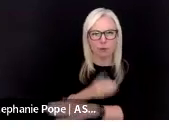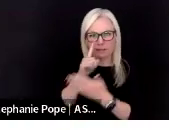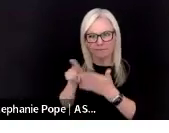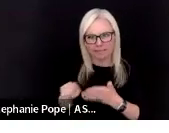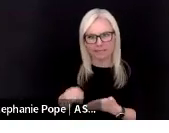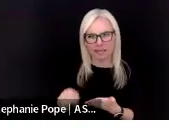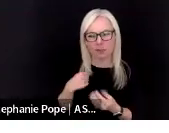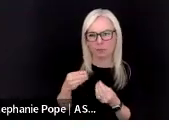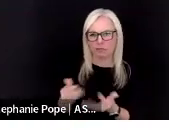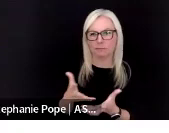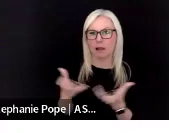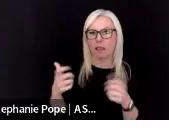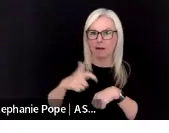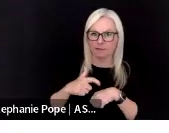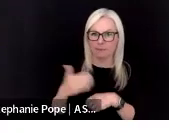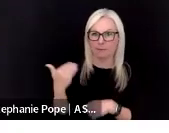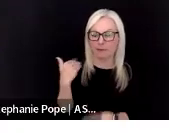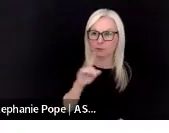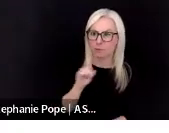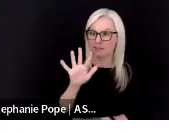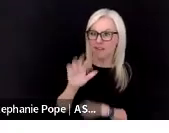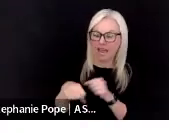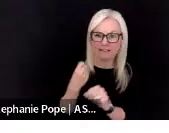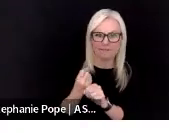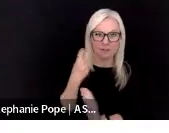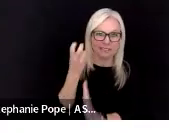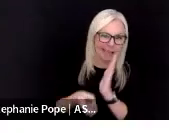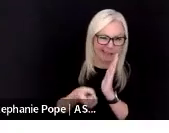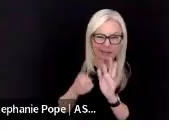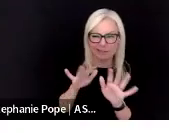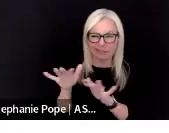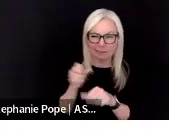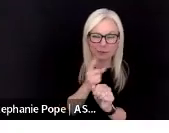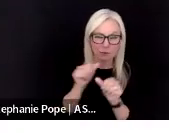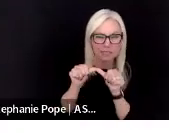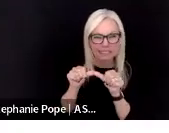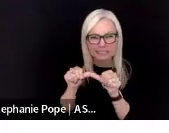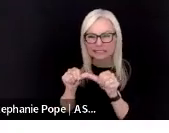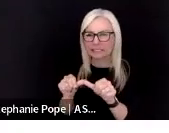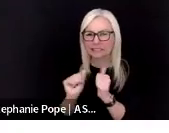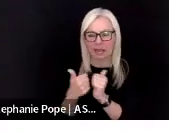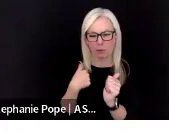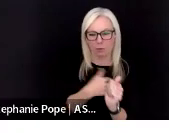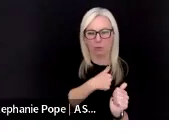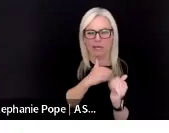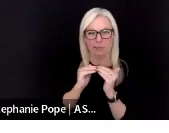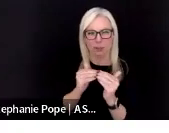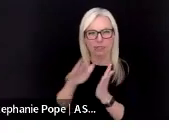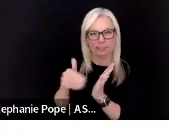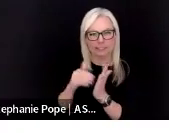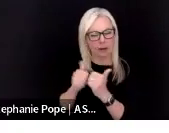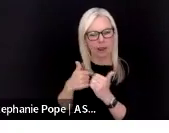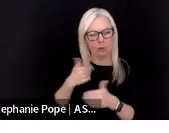lot of time over the past really 5 years diving in and trying to ensure consistency in how we at the Justice Center do our